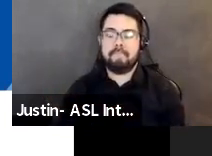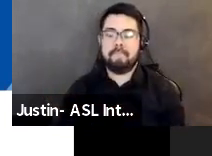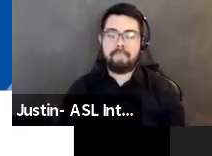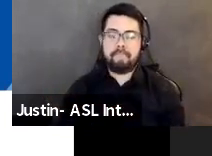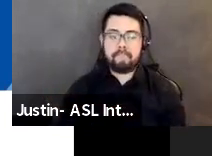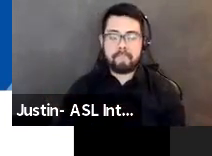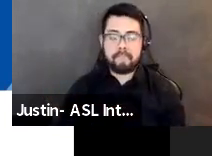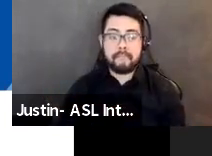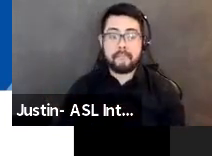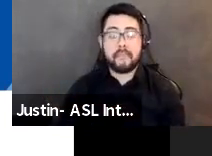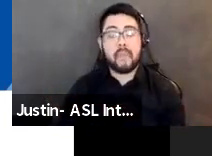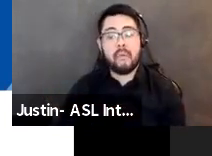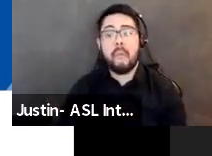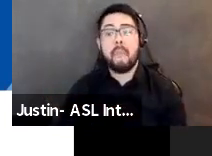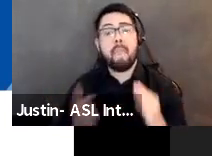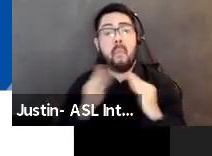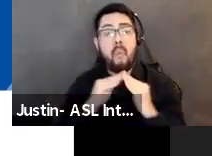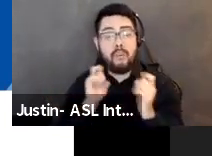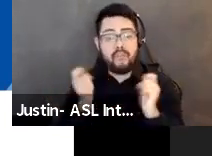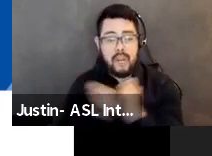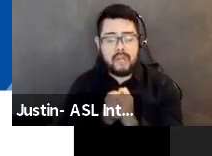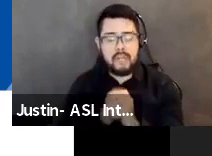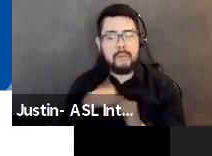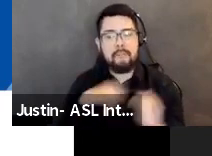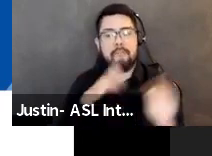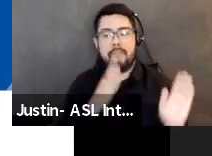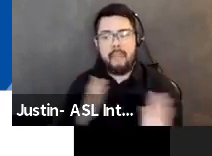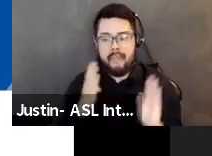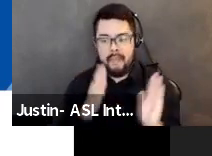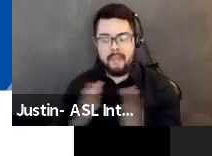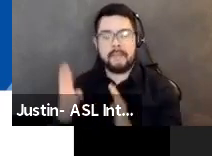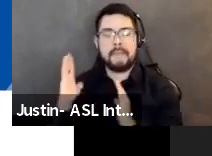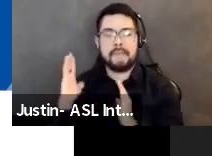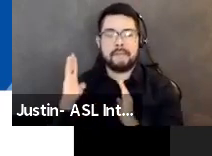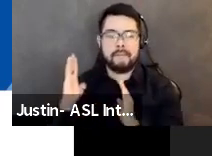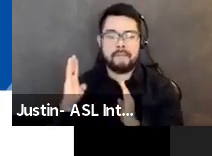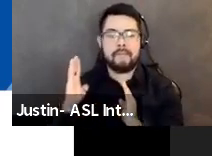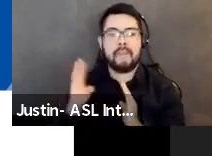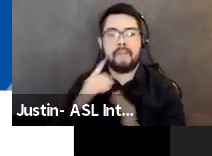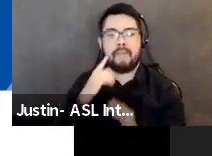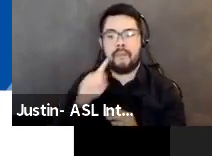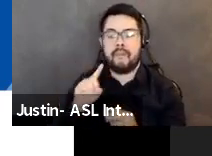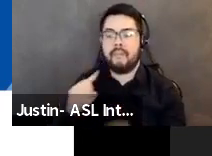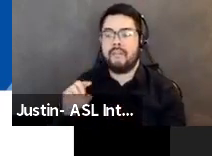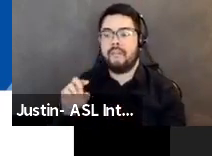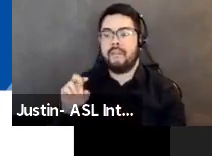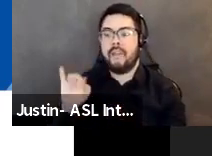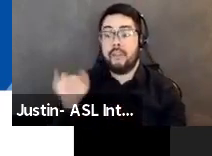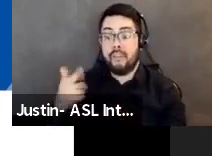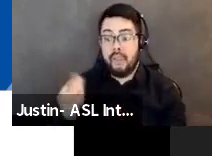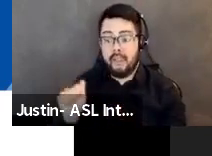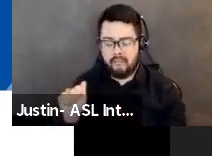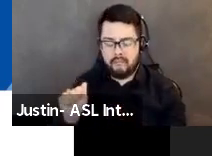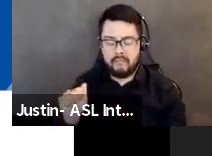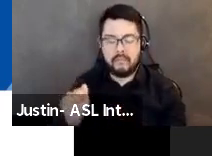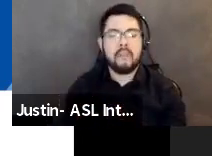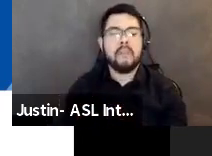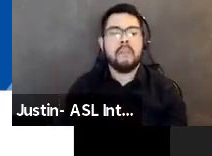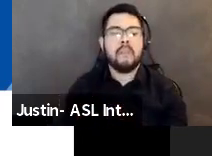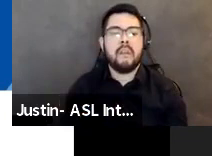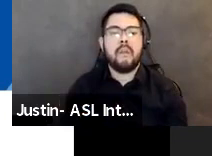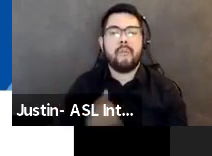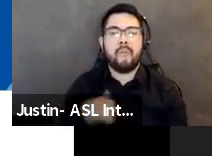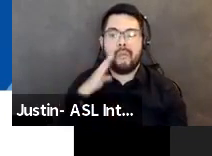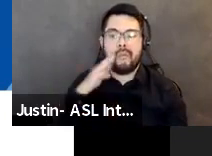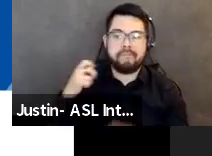some additional changes that we have planned in the is as a result of the the new iga is we're going to be really strengthening